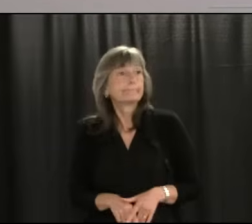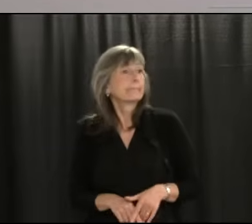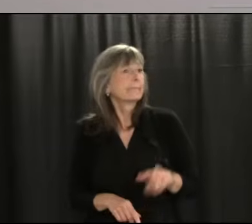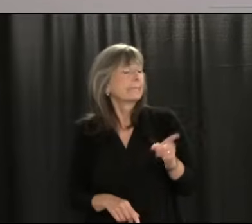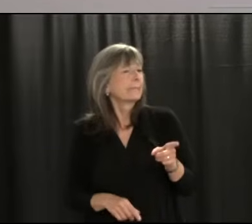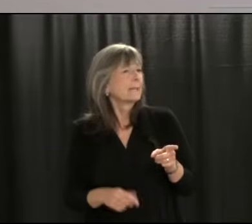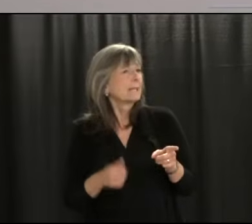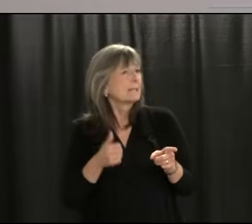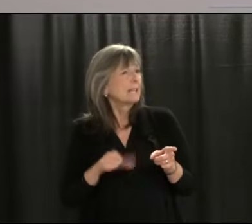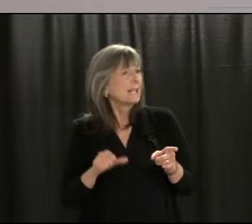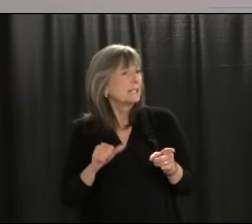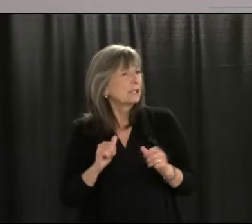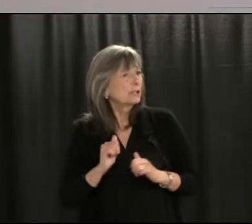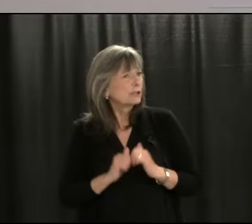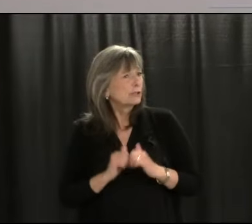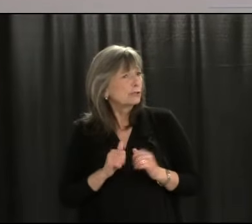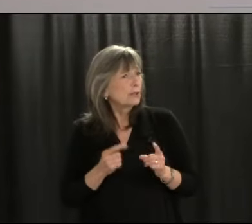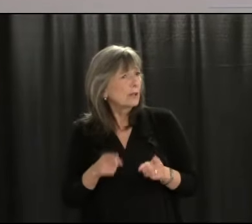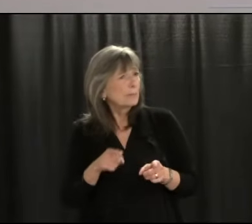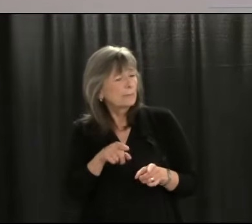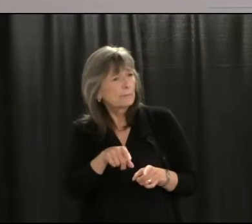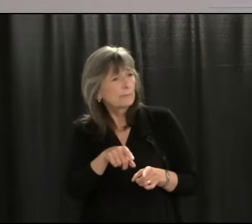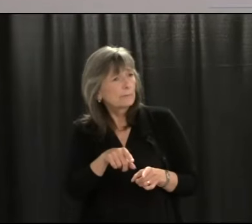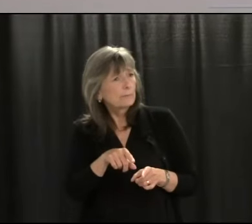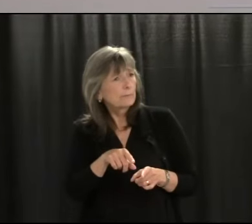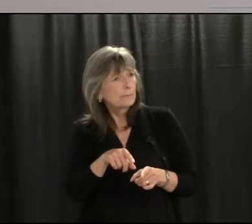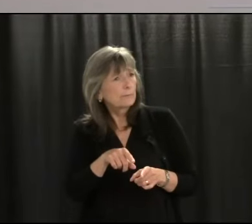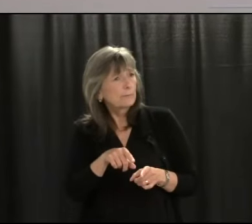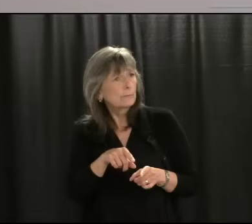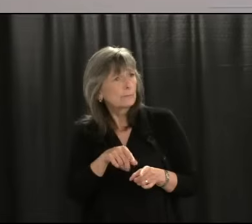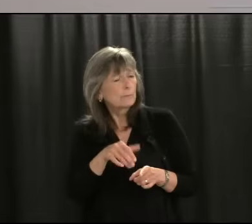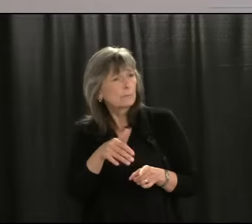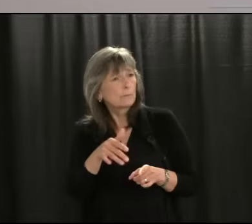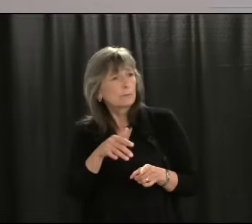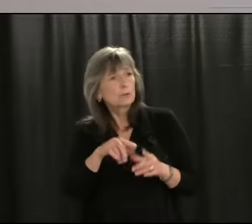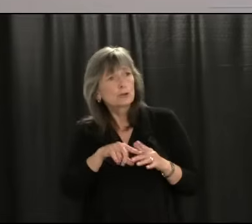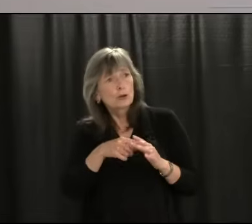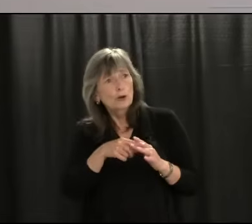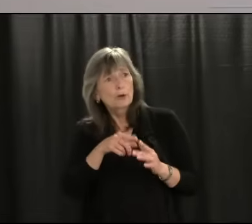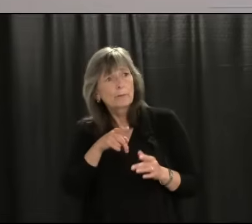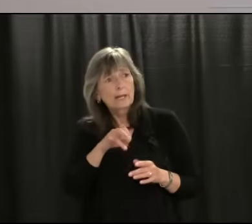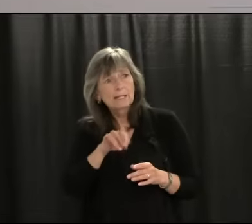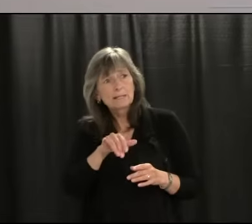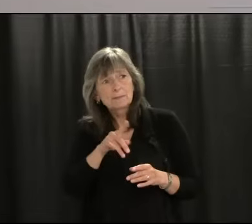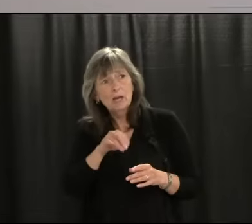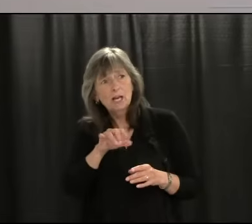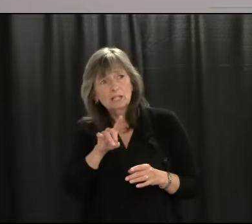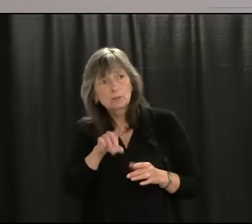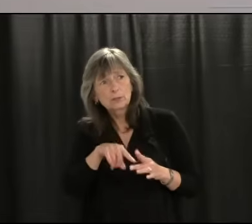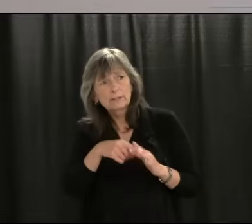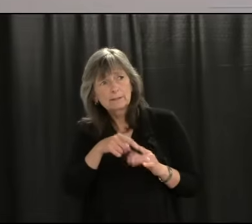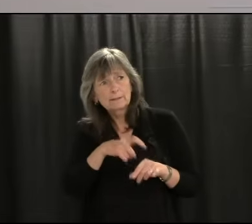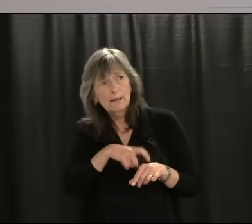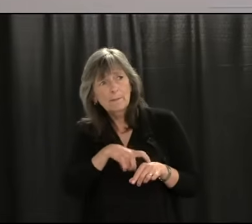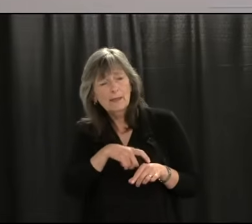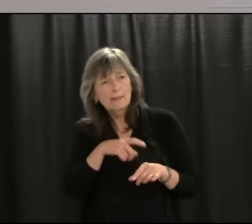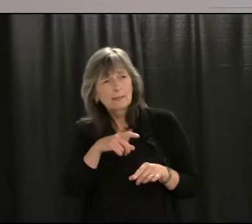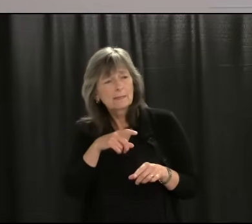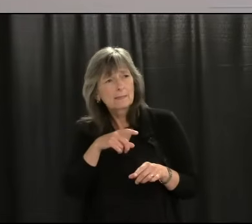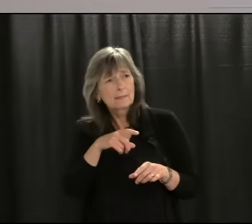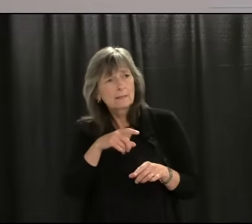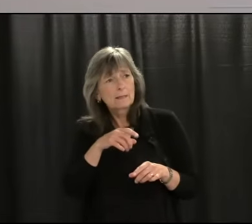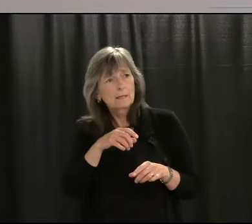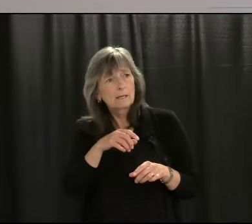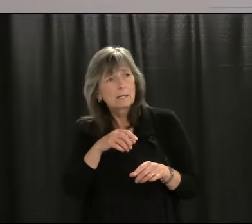fire? We don't. I know at some stage we were reporting around 6, and then it got up to 9 or so, and I